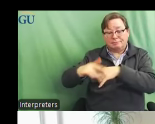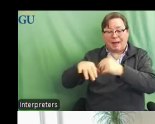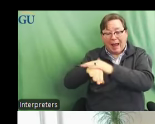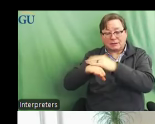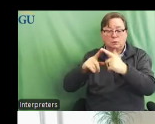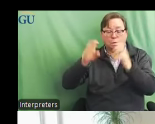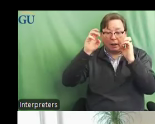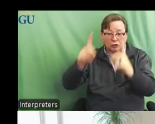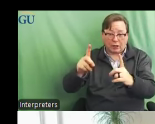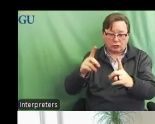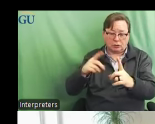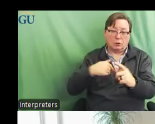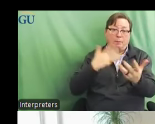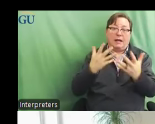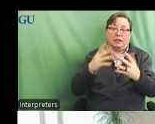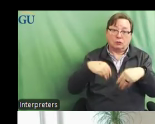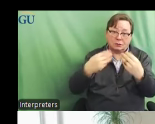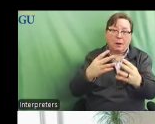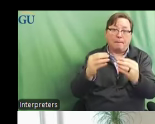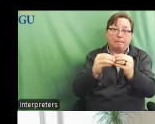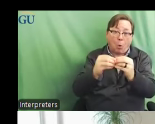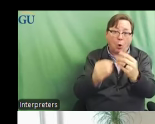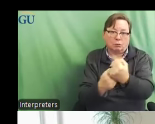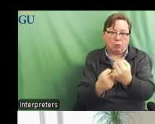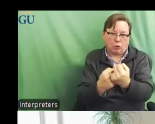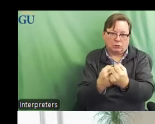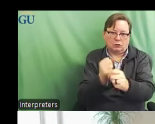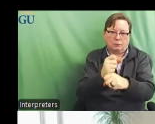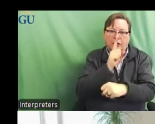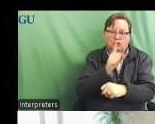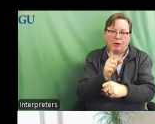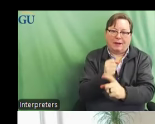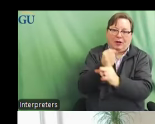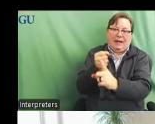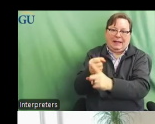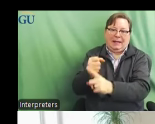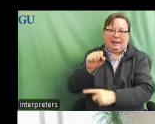supports in place to ensure those EHDI benchmarks are being met.